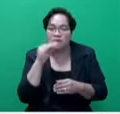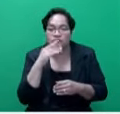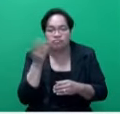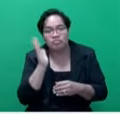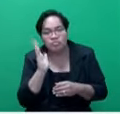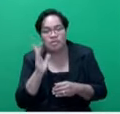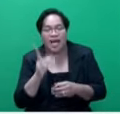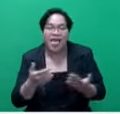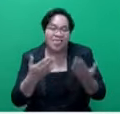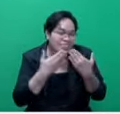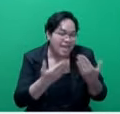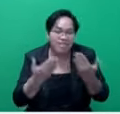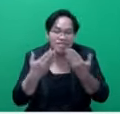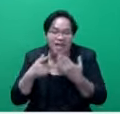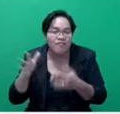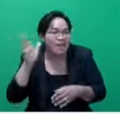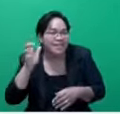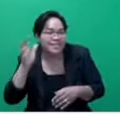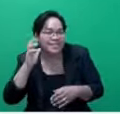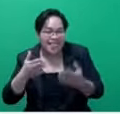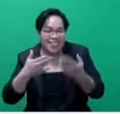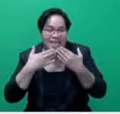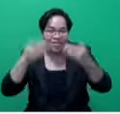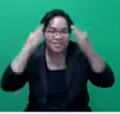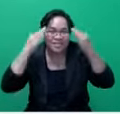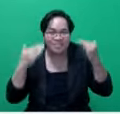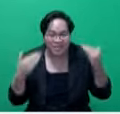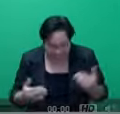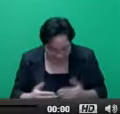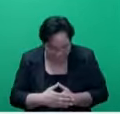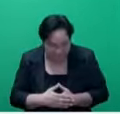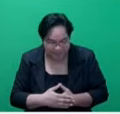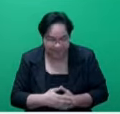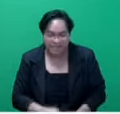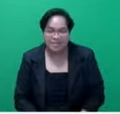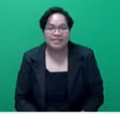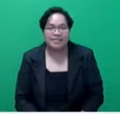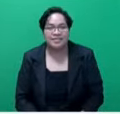Thank you. Thank you for listening. Thank you, Mr. Speaker, sir.